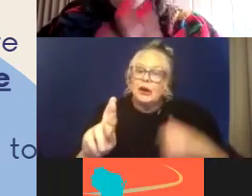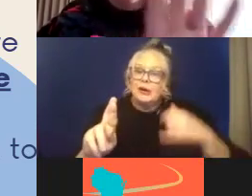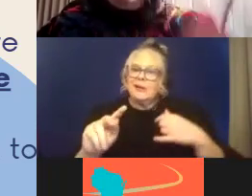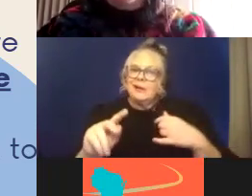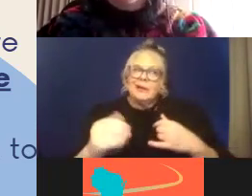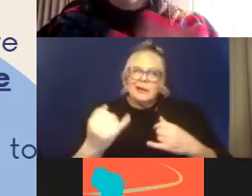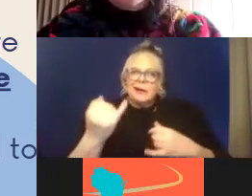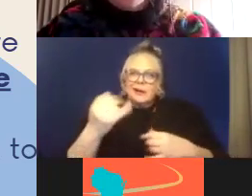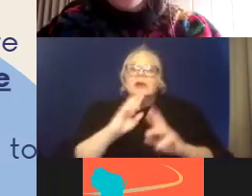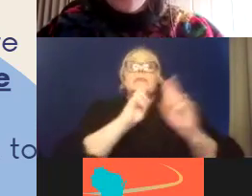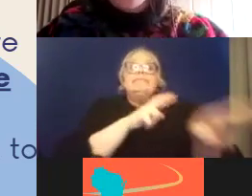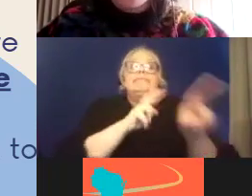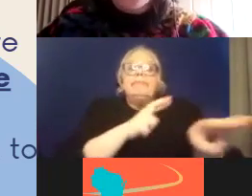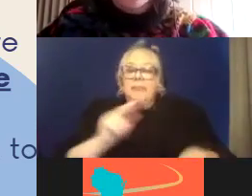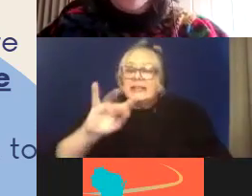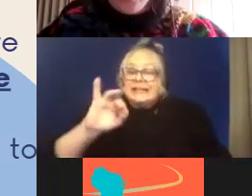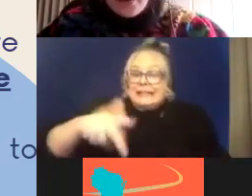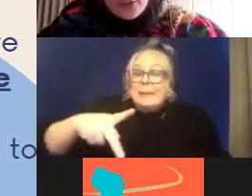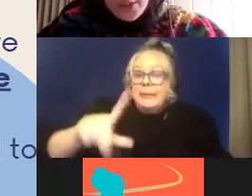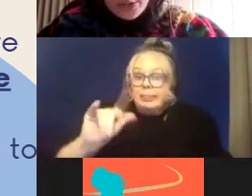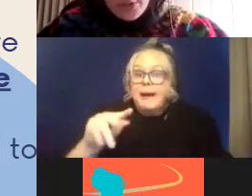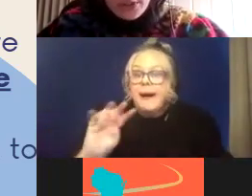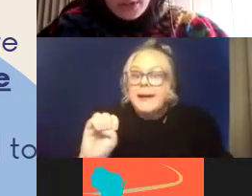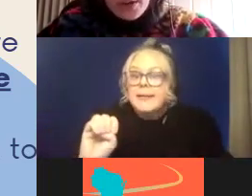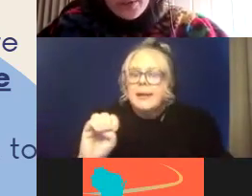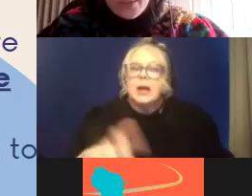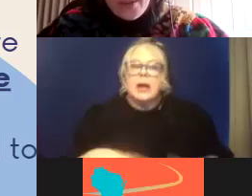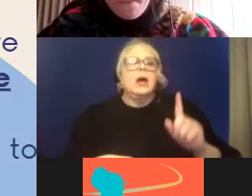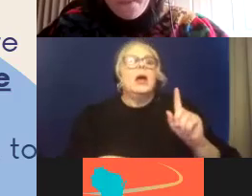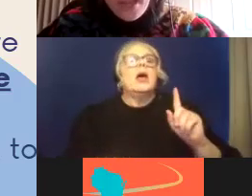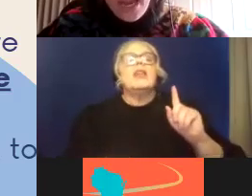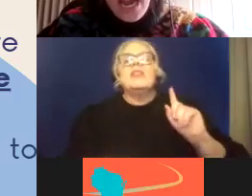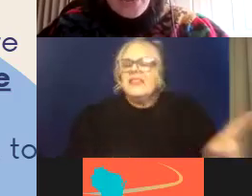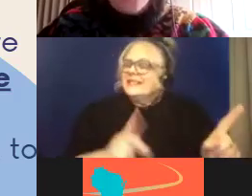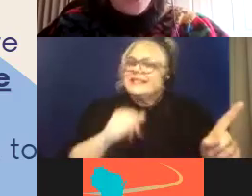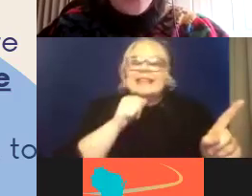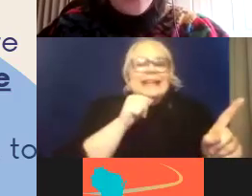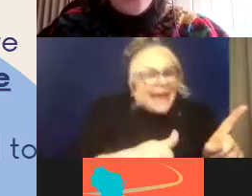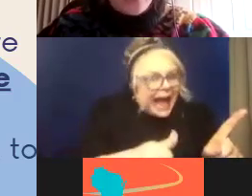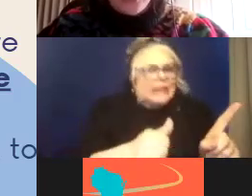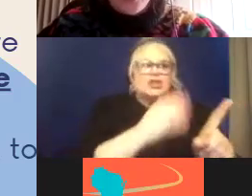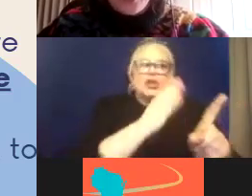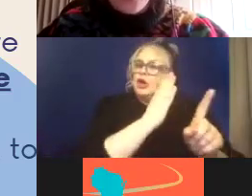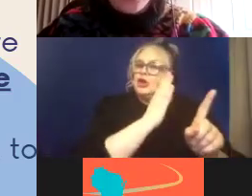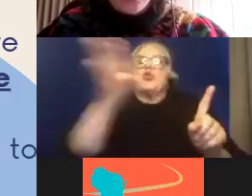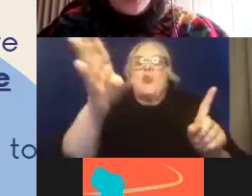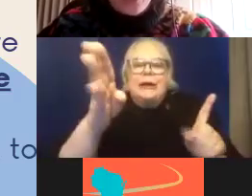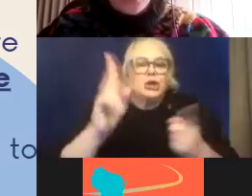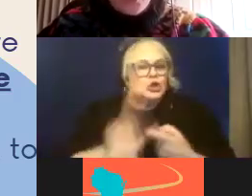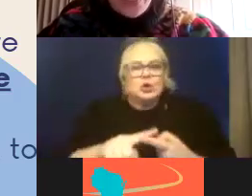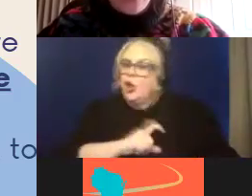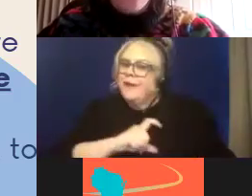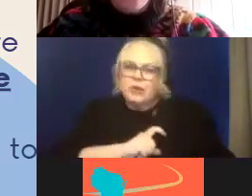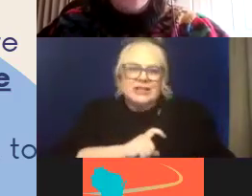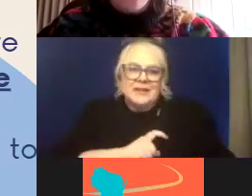enforcement. Both of these tools, the hashing and matching tools, are not a direct referral to law enforcement. I also want to take a second to explain the relationship